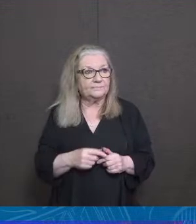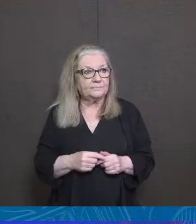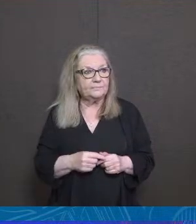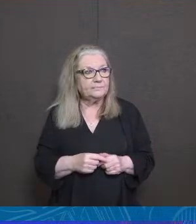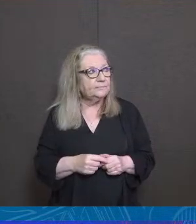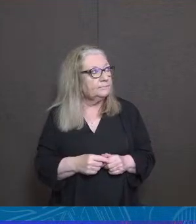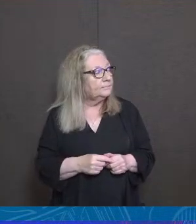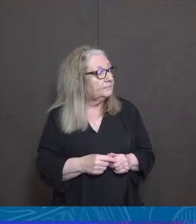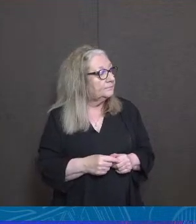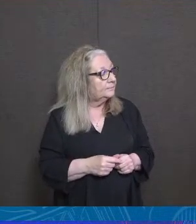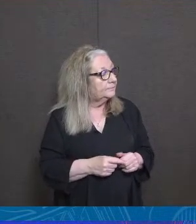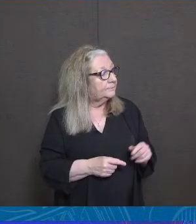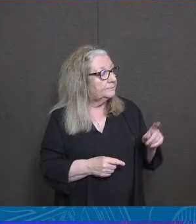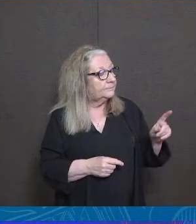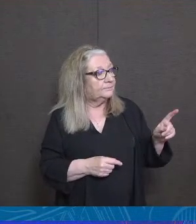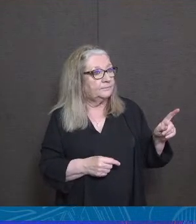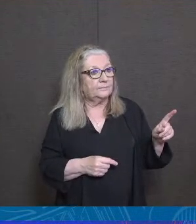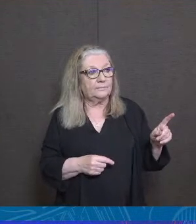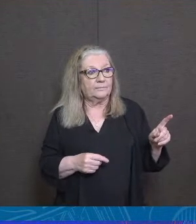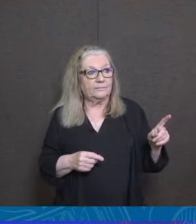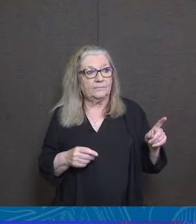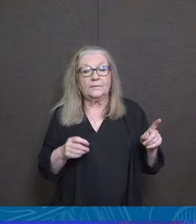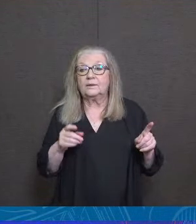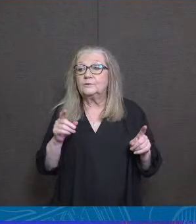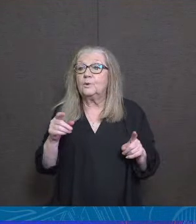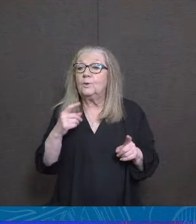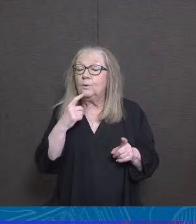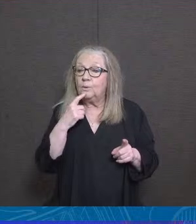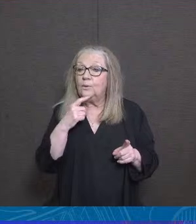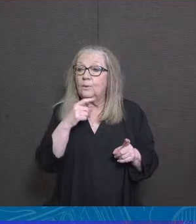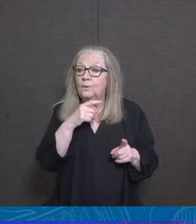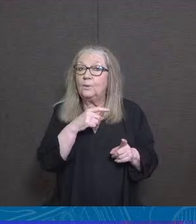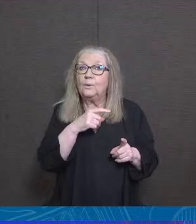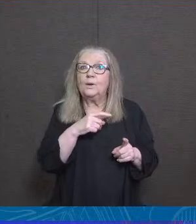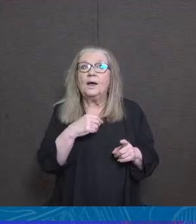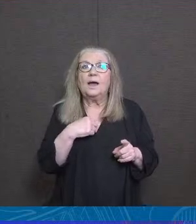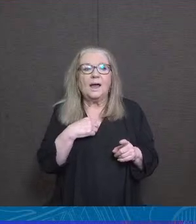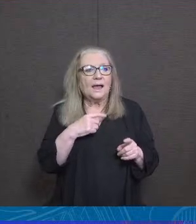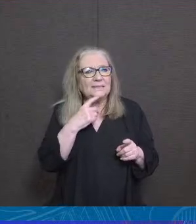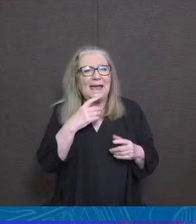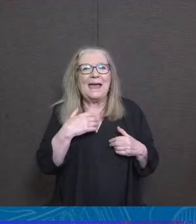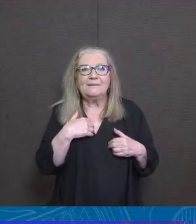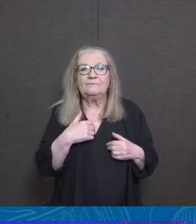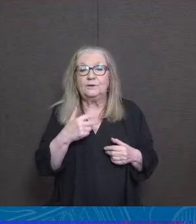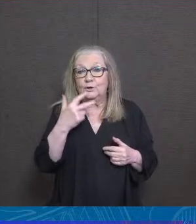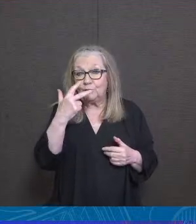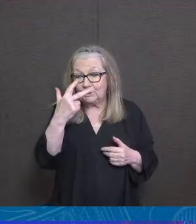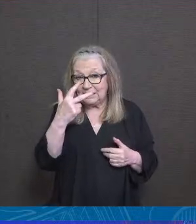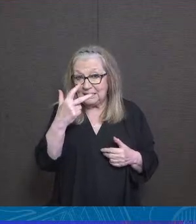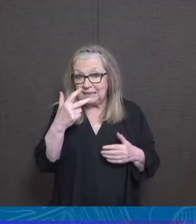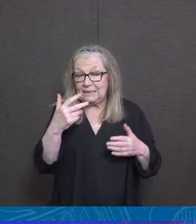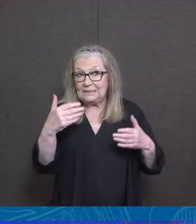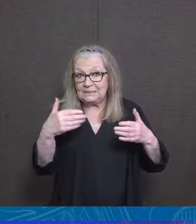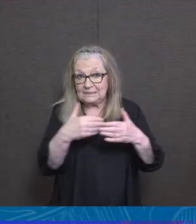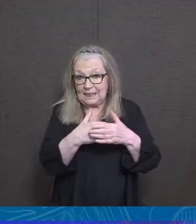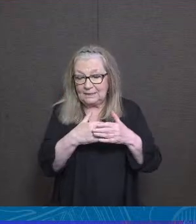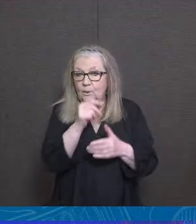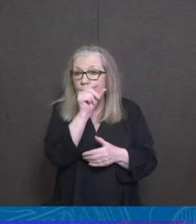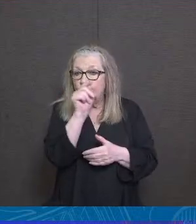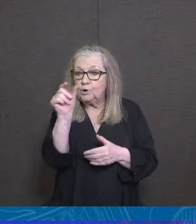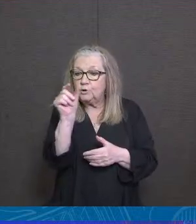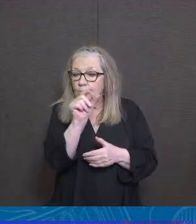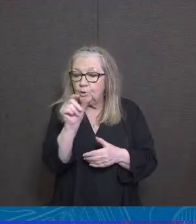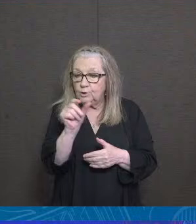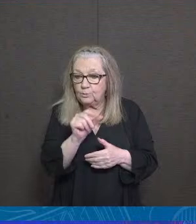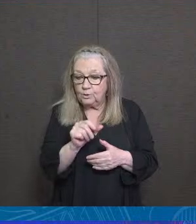comes my first point. So there won't be much words. These are basically pretty much I have 3 slides with words, the other ones will be images. So I guess the first